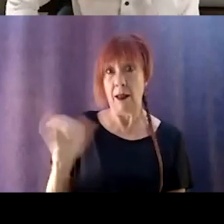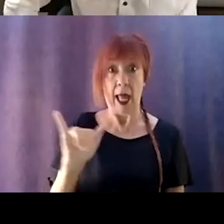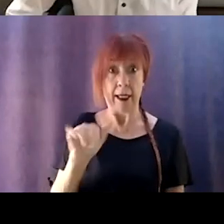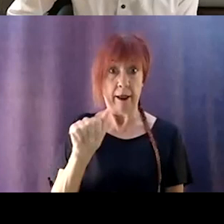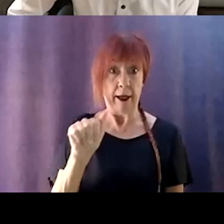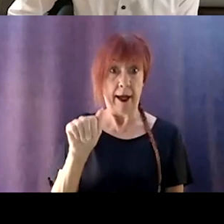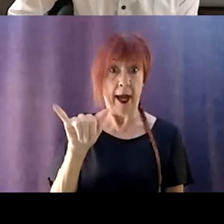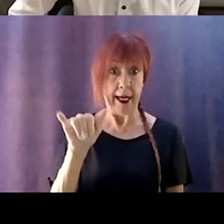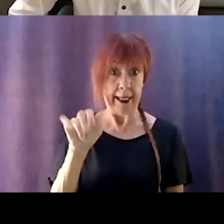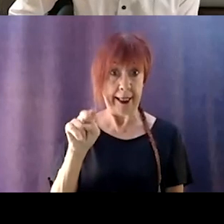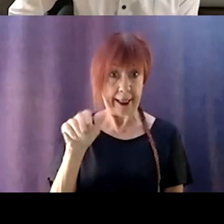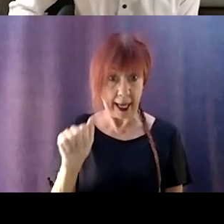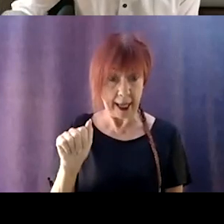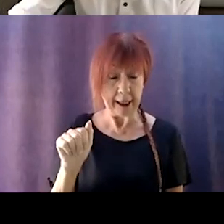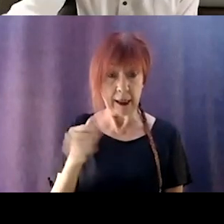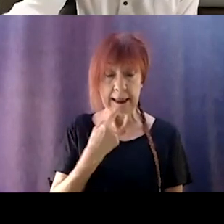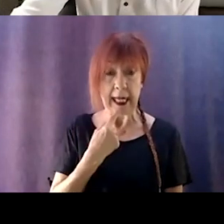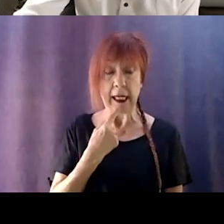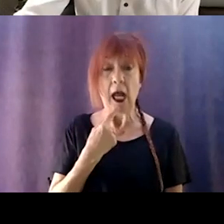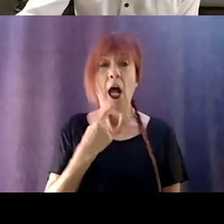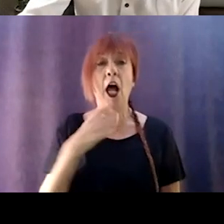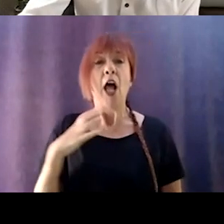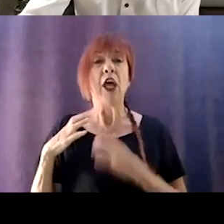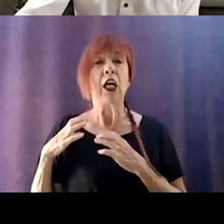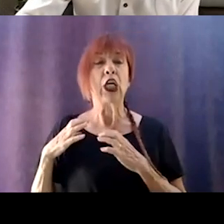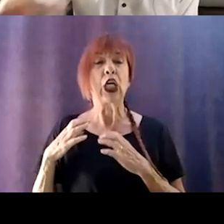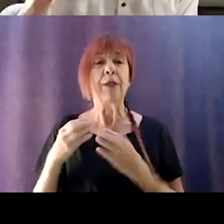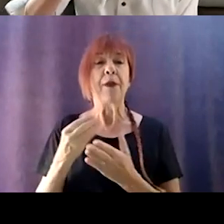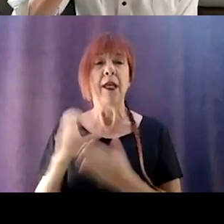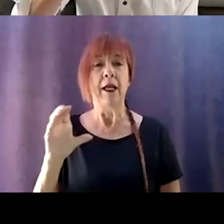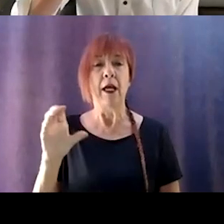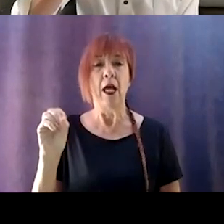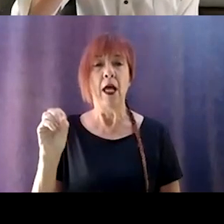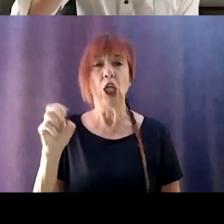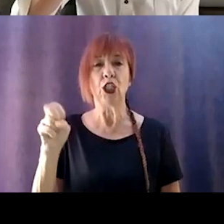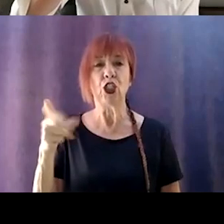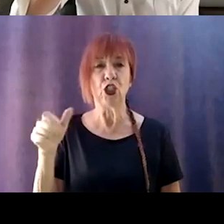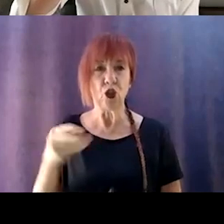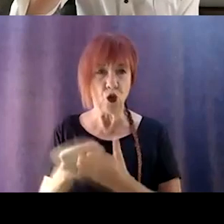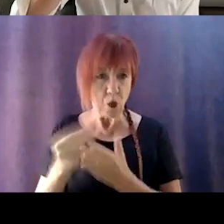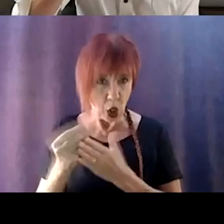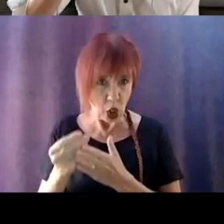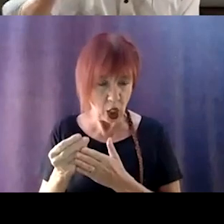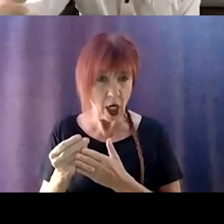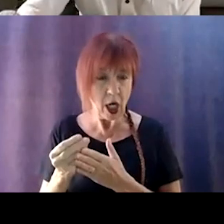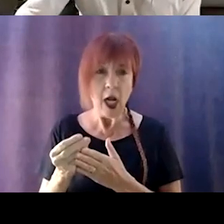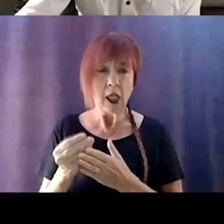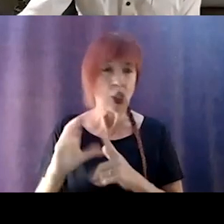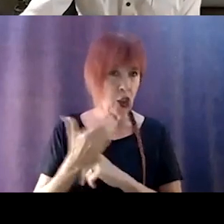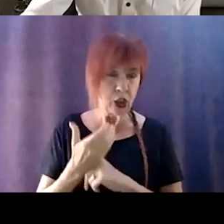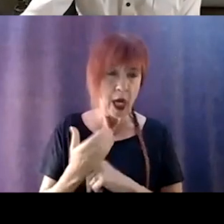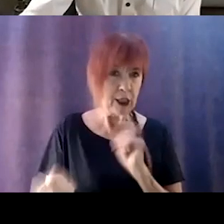the consumer world on social media has changed drastically in the last 6 months. Content consumption on Instagram alone is